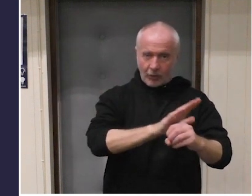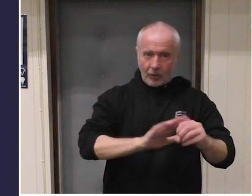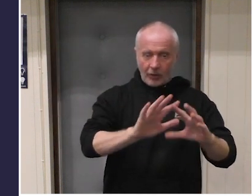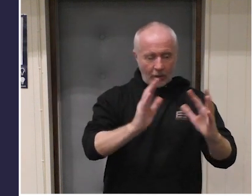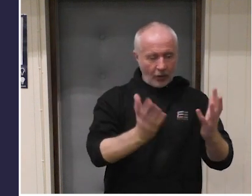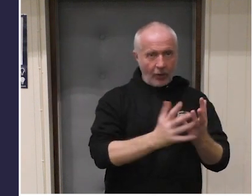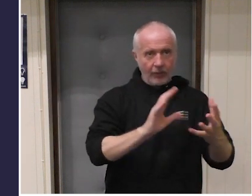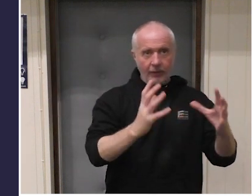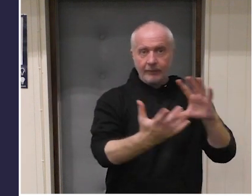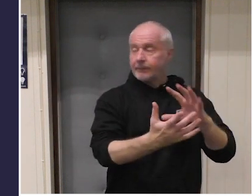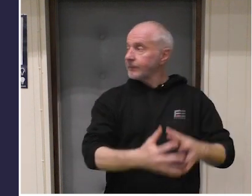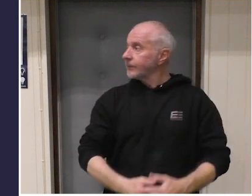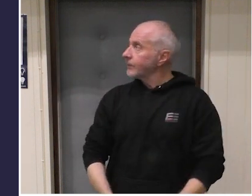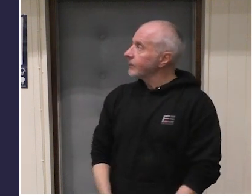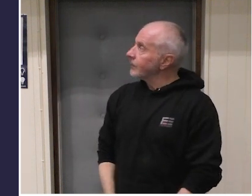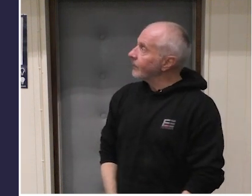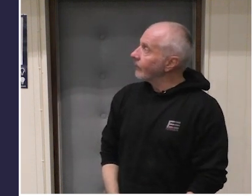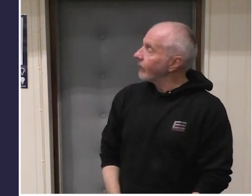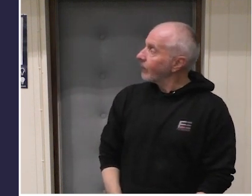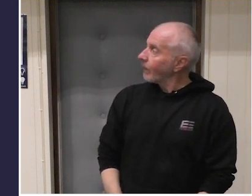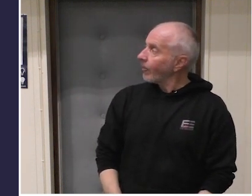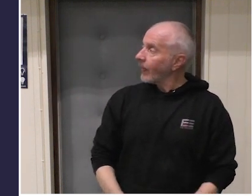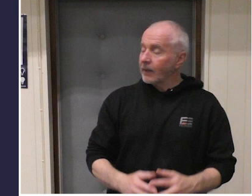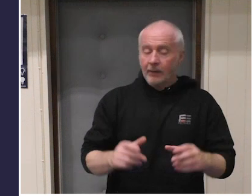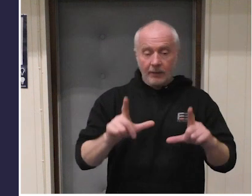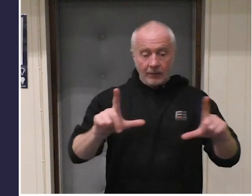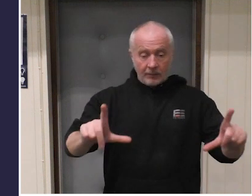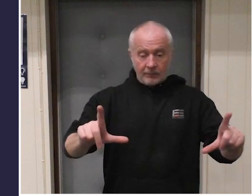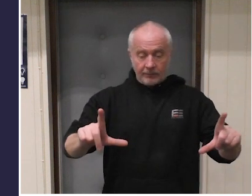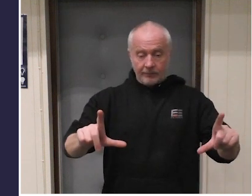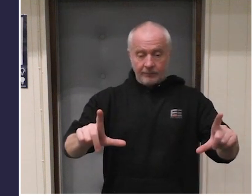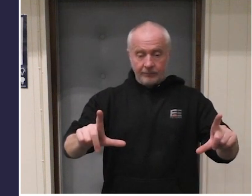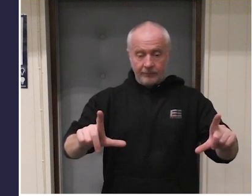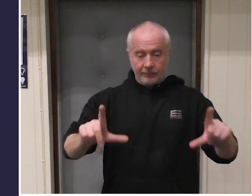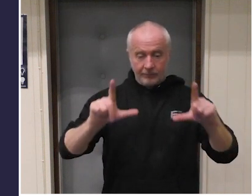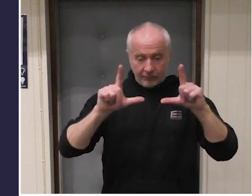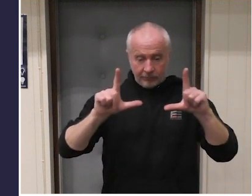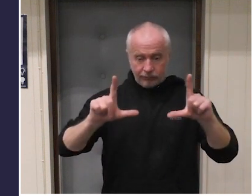Okay, let's zoom out again slightly. I'm slightly out of sync with my own.